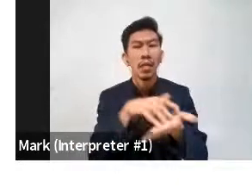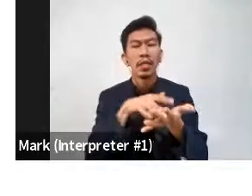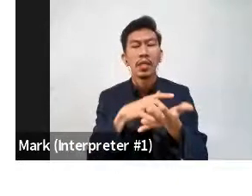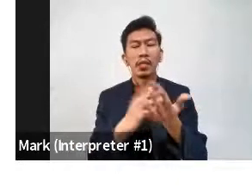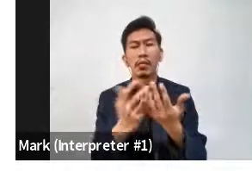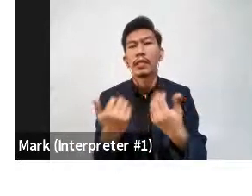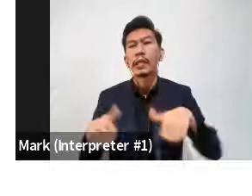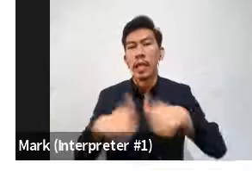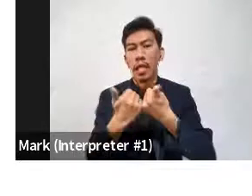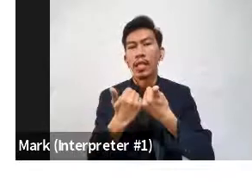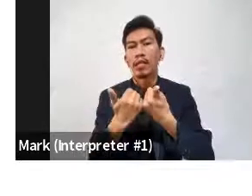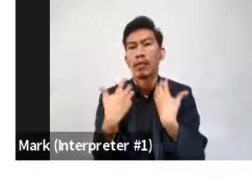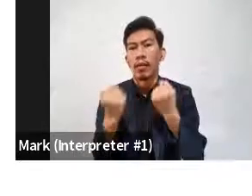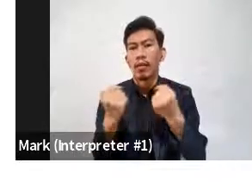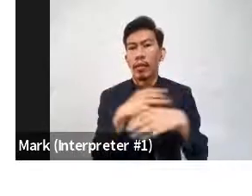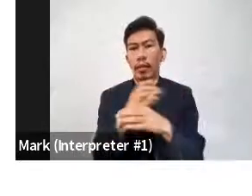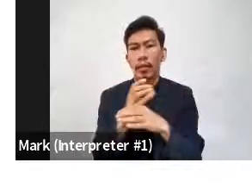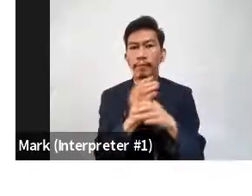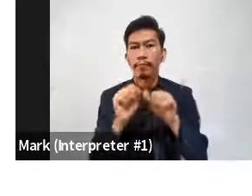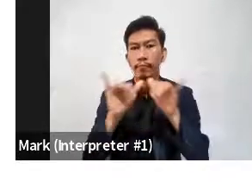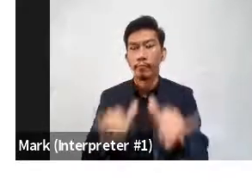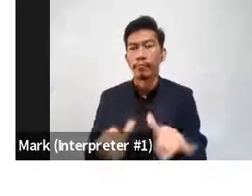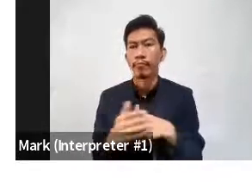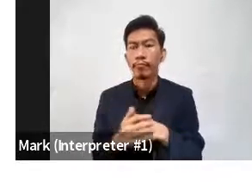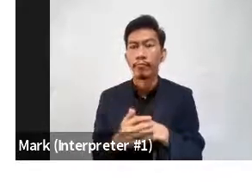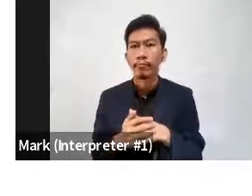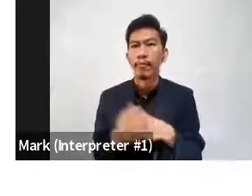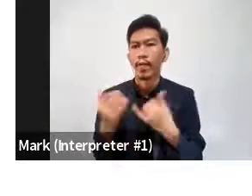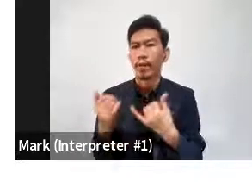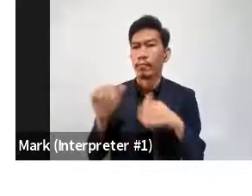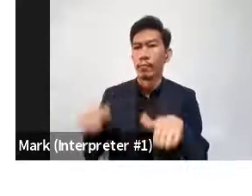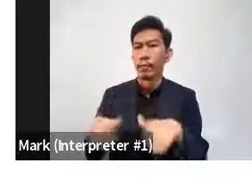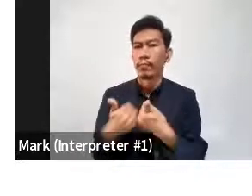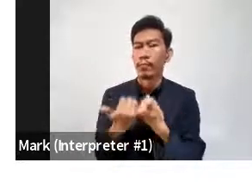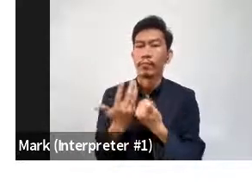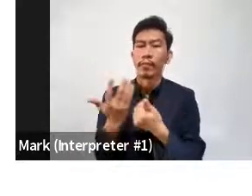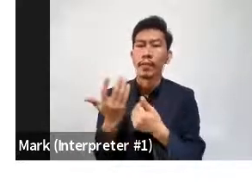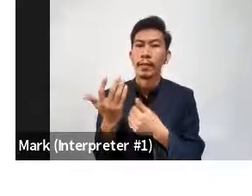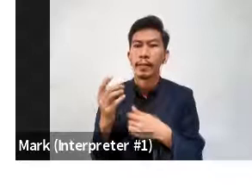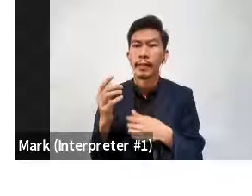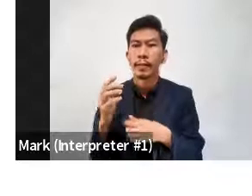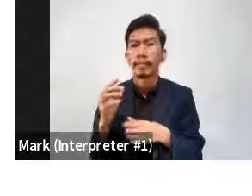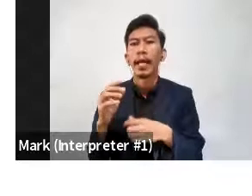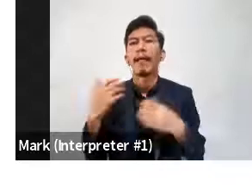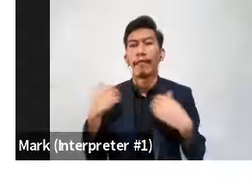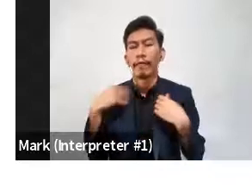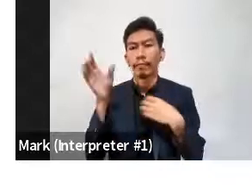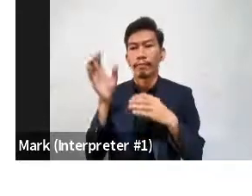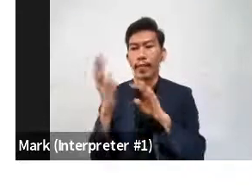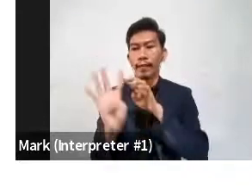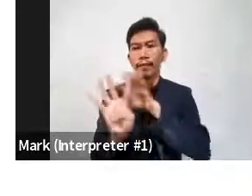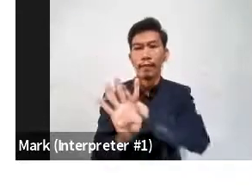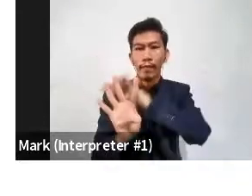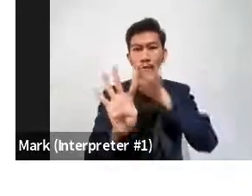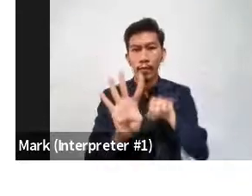system. So basically, these challenges can be, I put them into 4 buckets, right? So there are